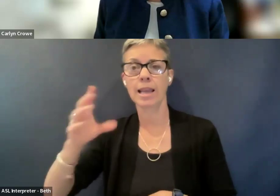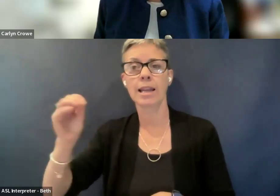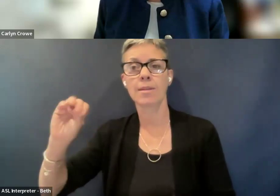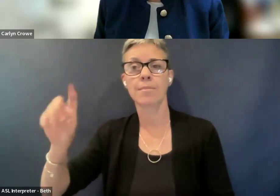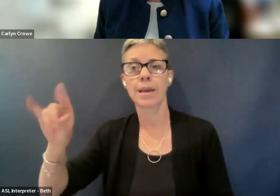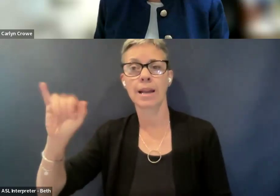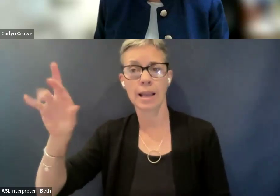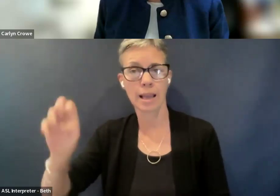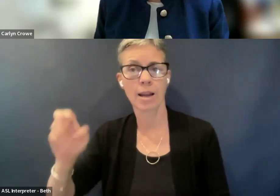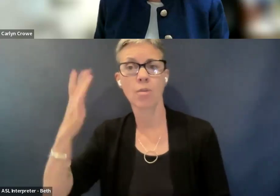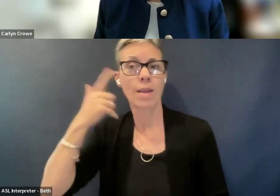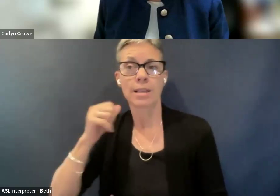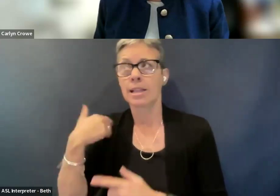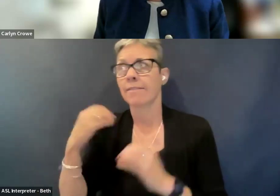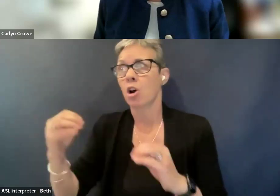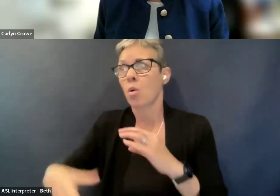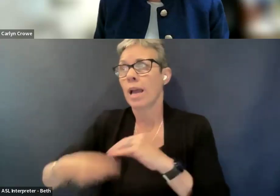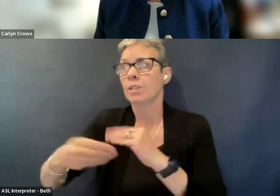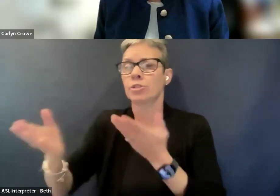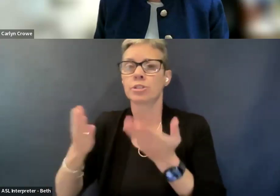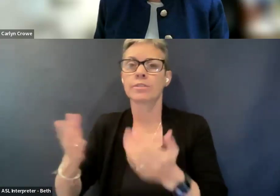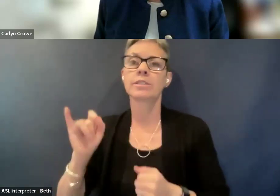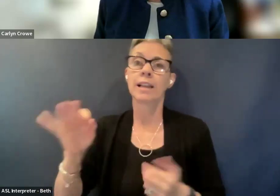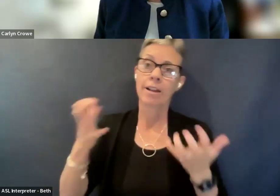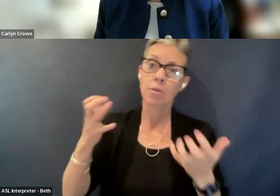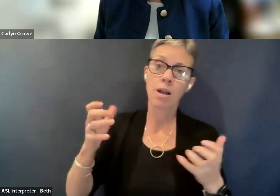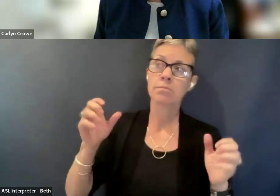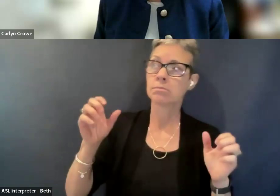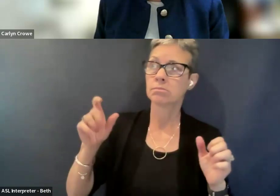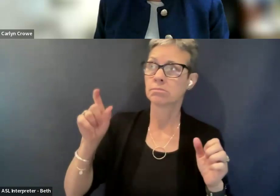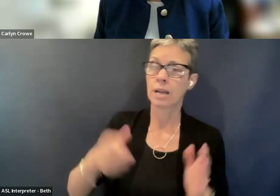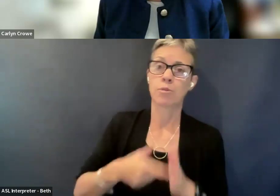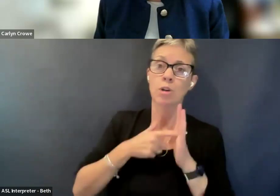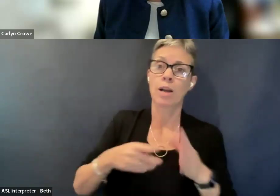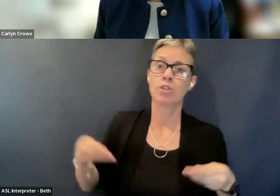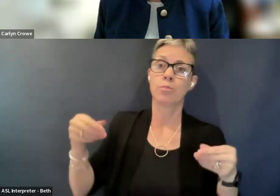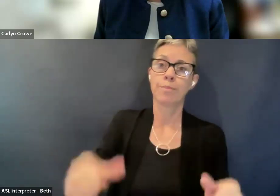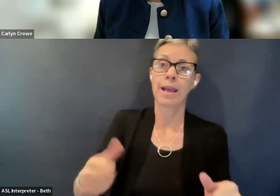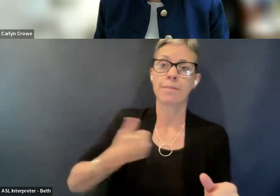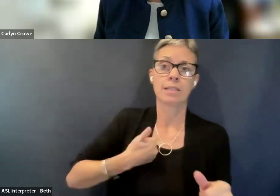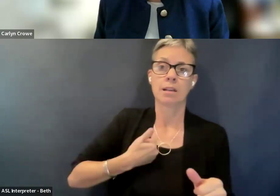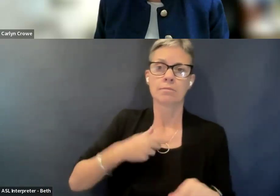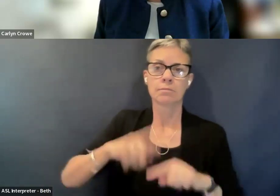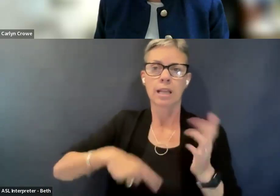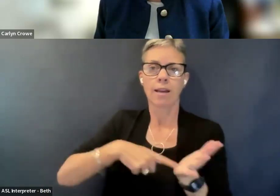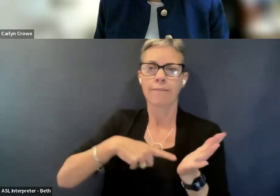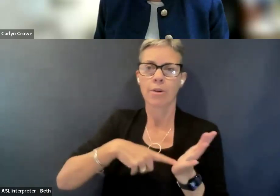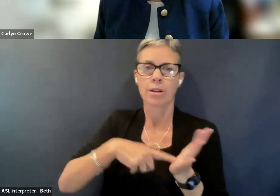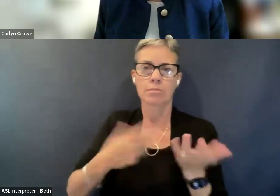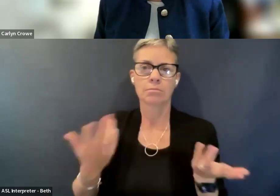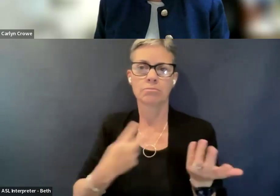could get. And if I want them not to pay for them out of pocket, I can't afford that. So